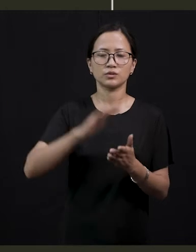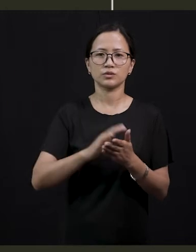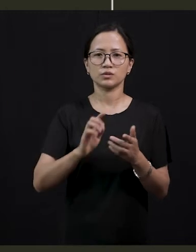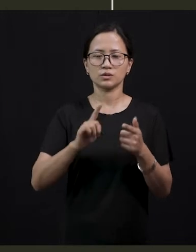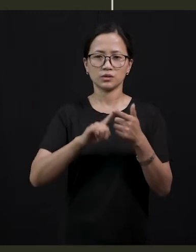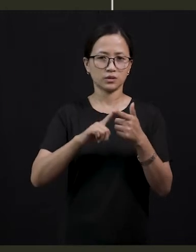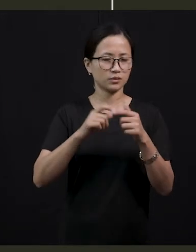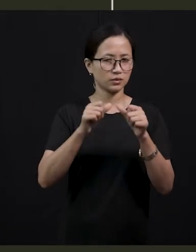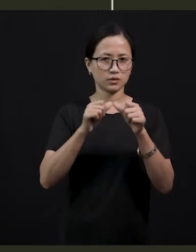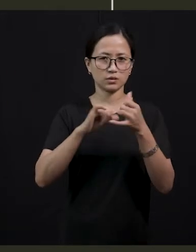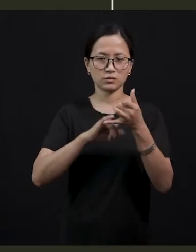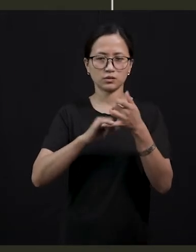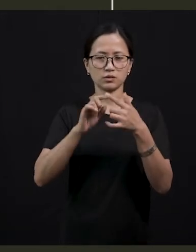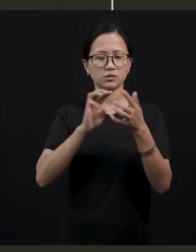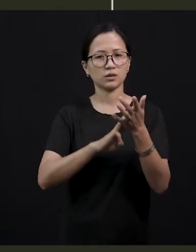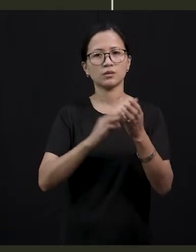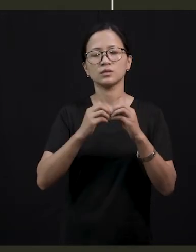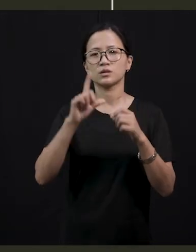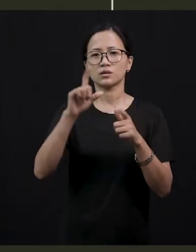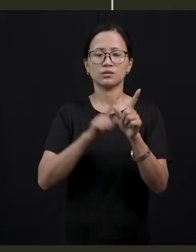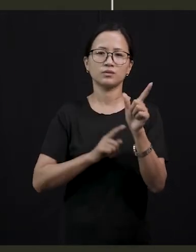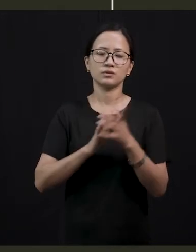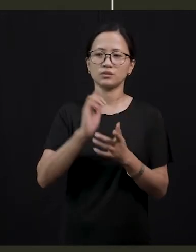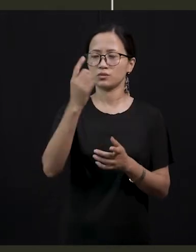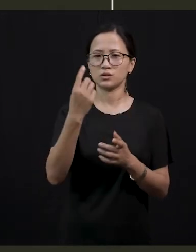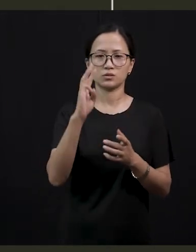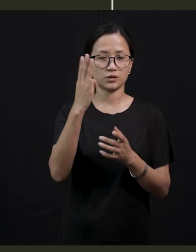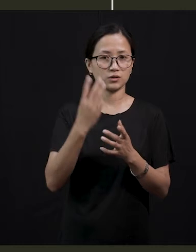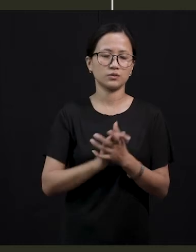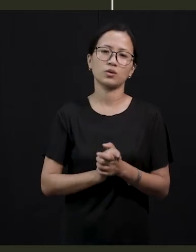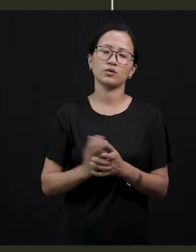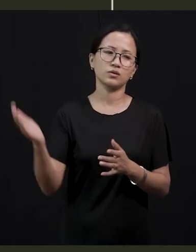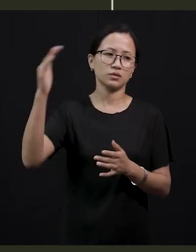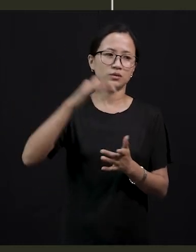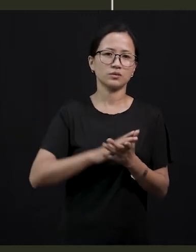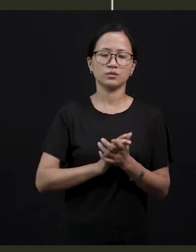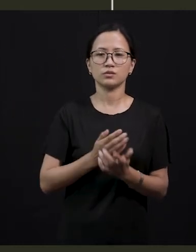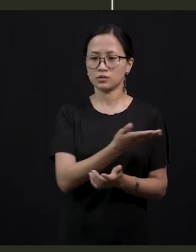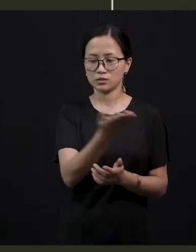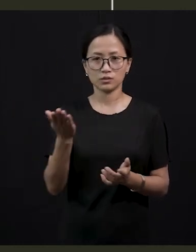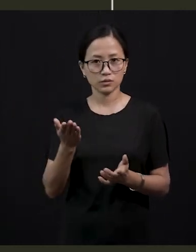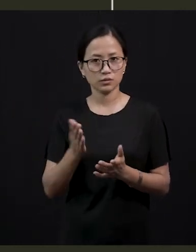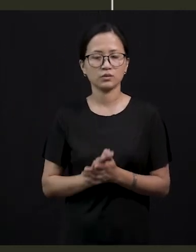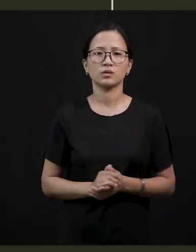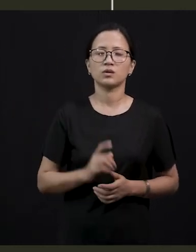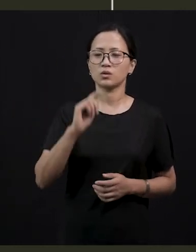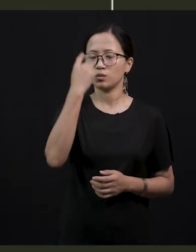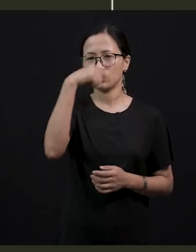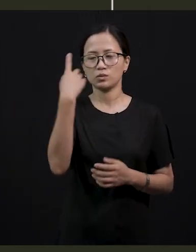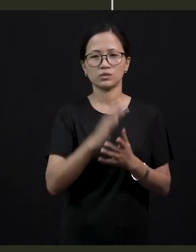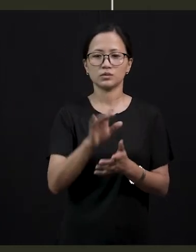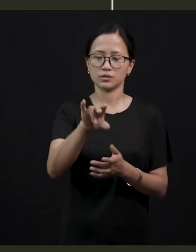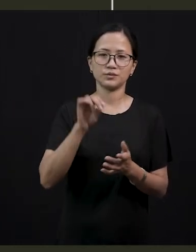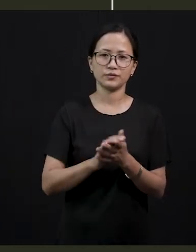the assembly. So the legislative assembly, 1/3 people are coming from there for, so they are the ones who are going